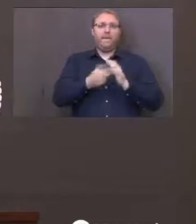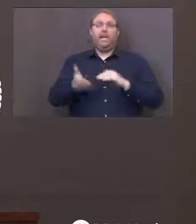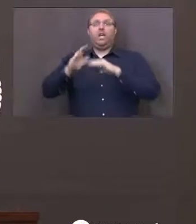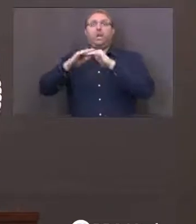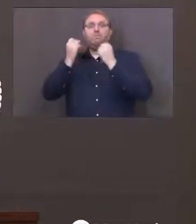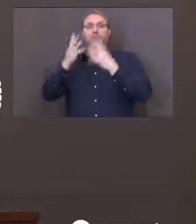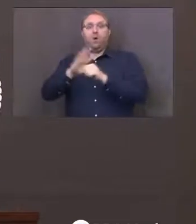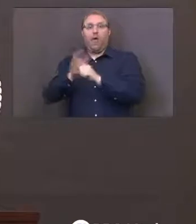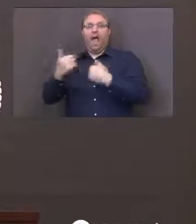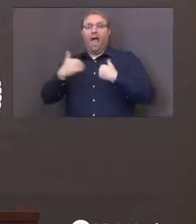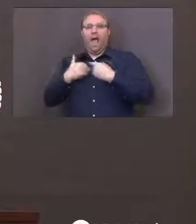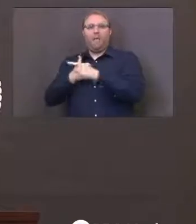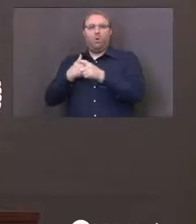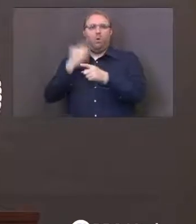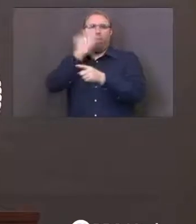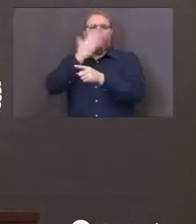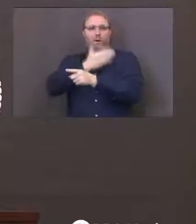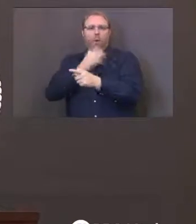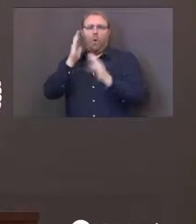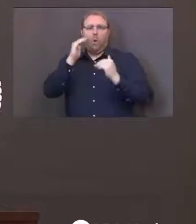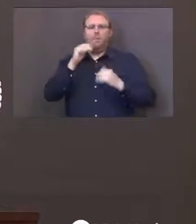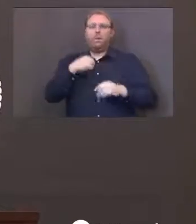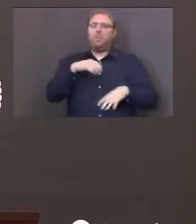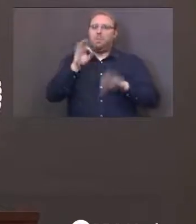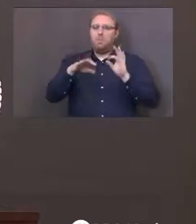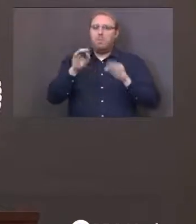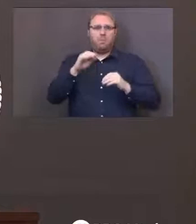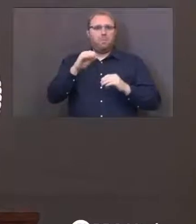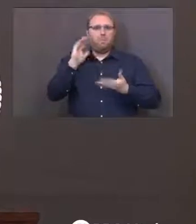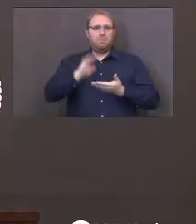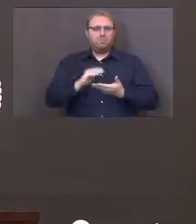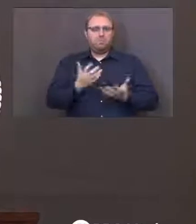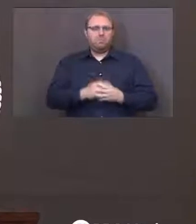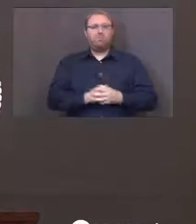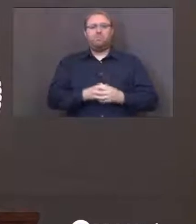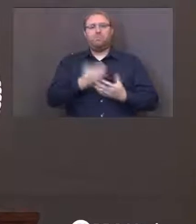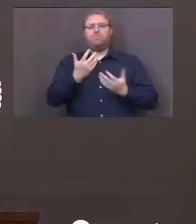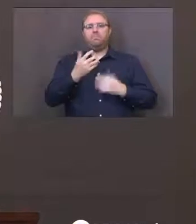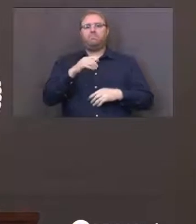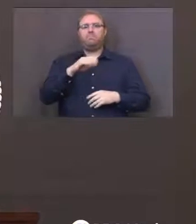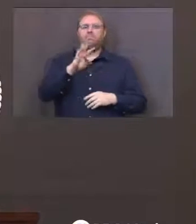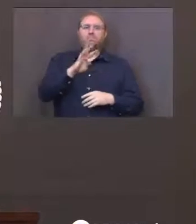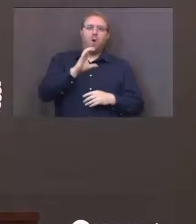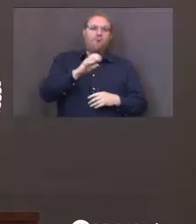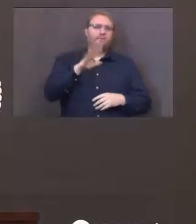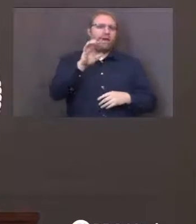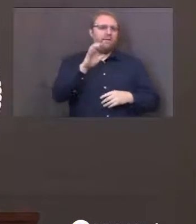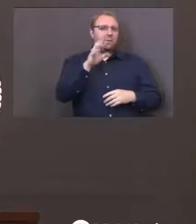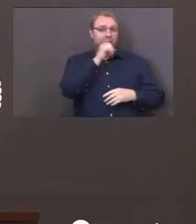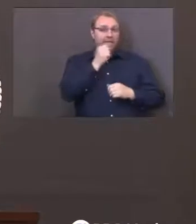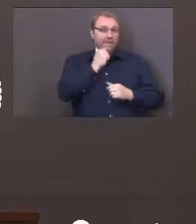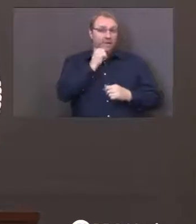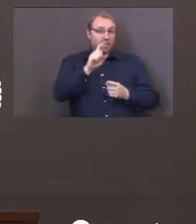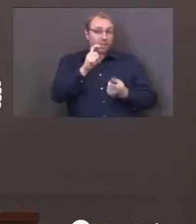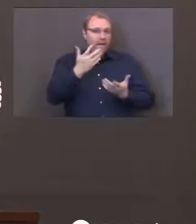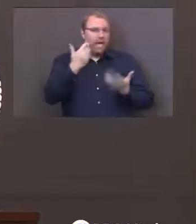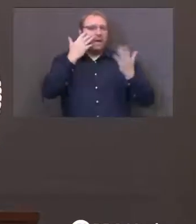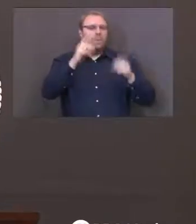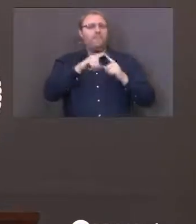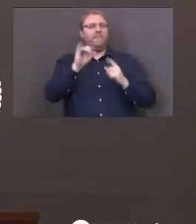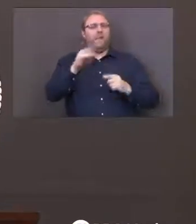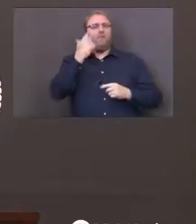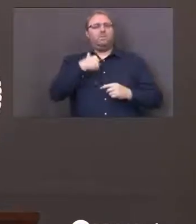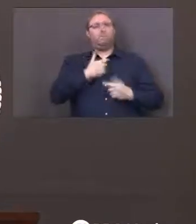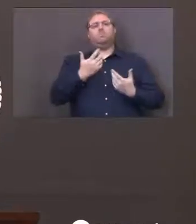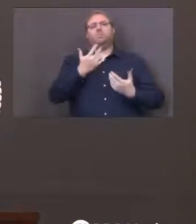every day, equating to about 400 or 500 that we're missing every day. But that's why we do need to test more people,